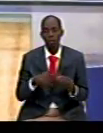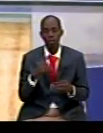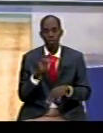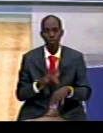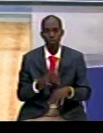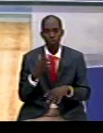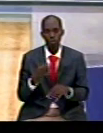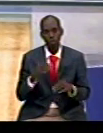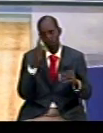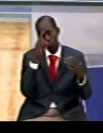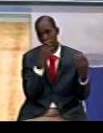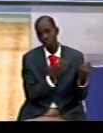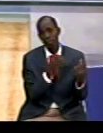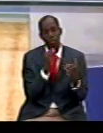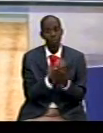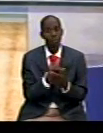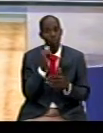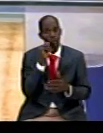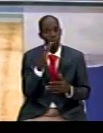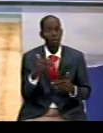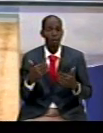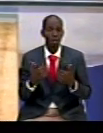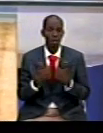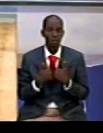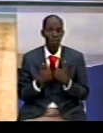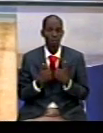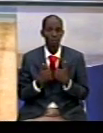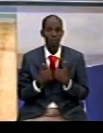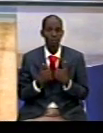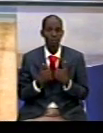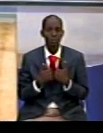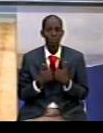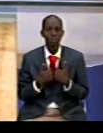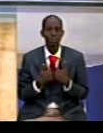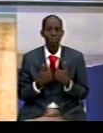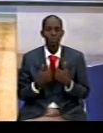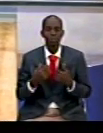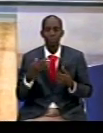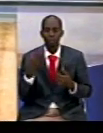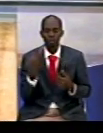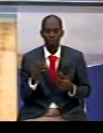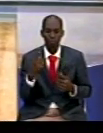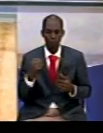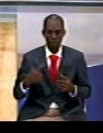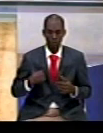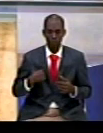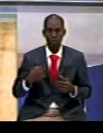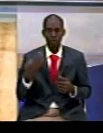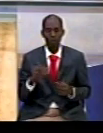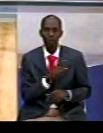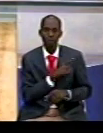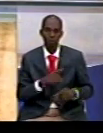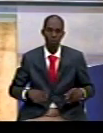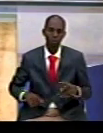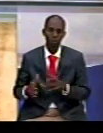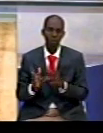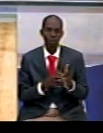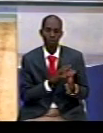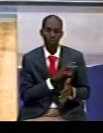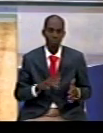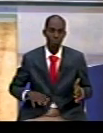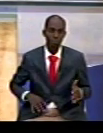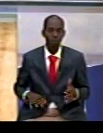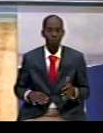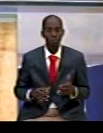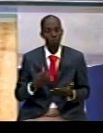the woman had on the garment of the Lord Jesus Christ.